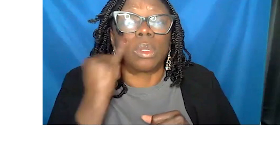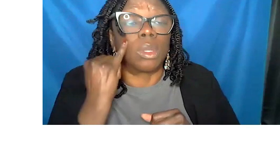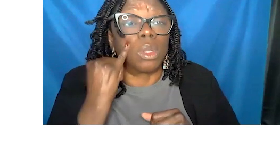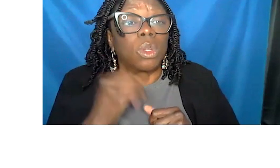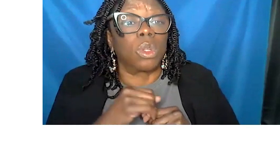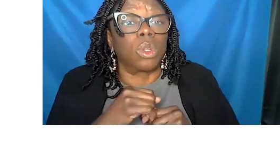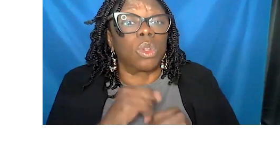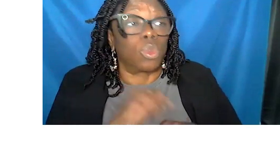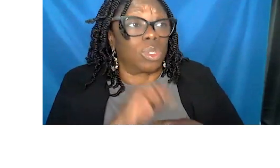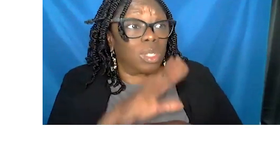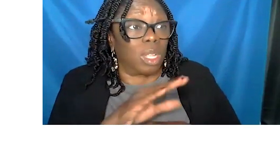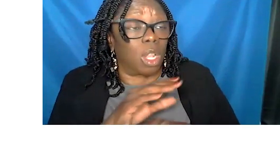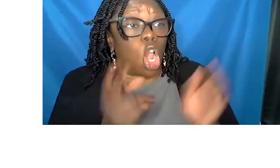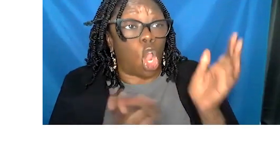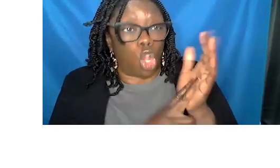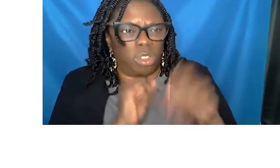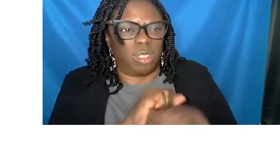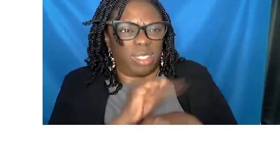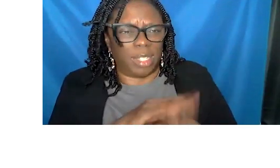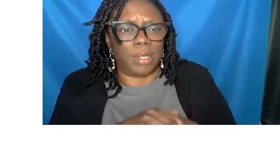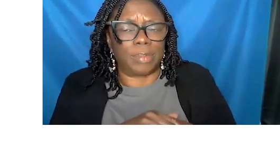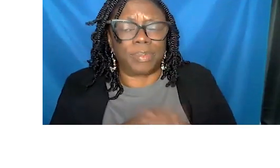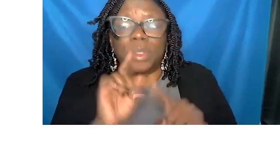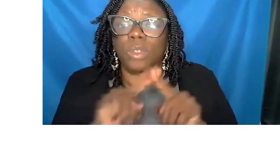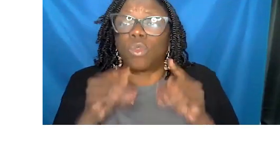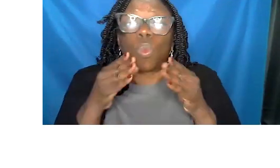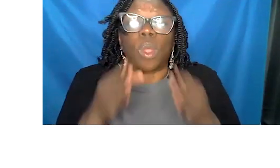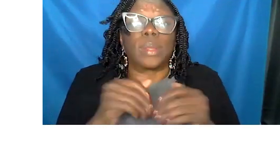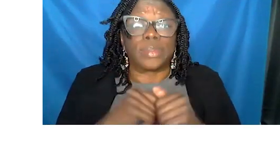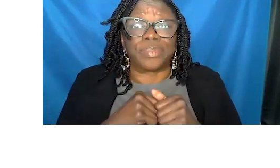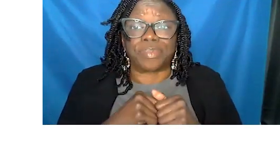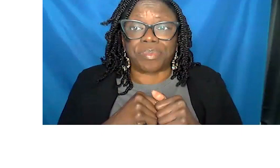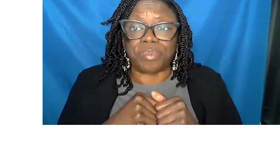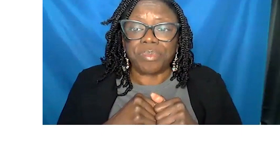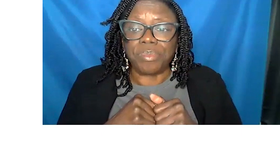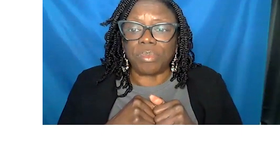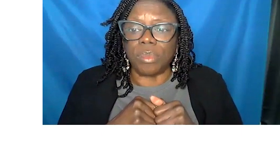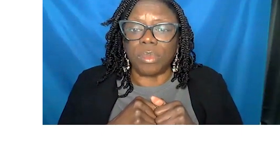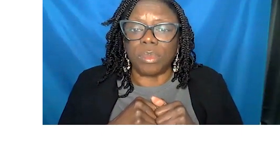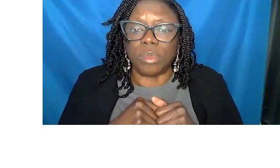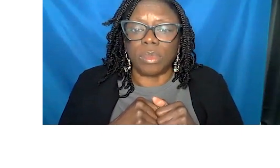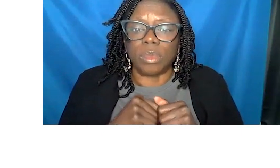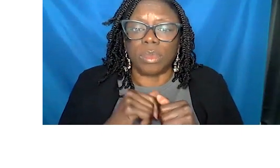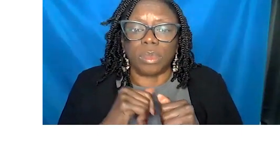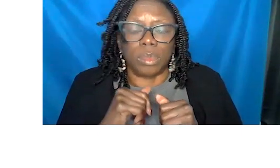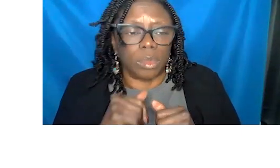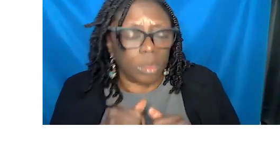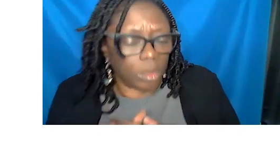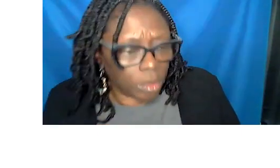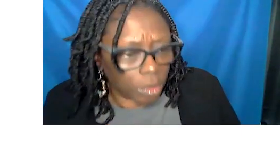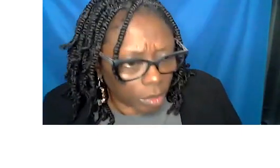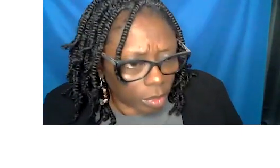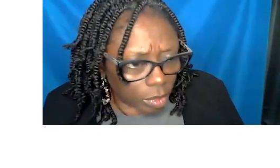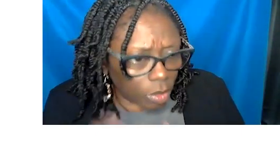the union contract, it's a different way that a non-lawyer would read that agreement.